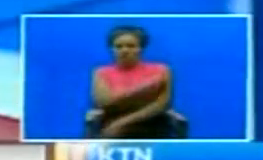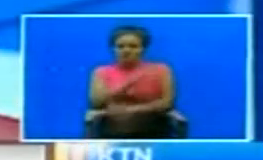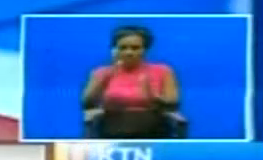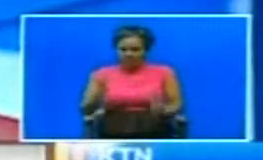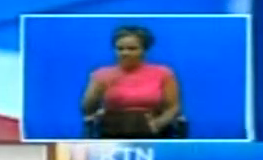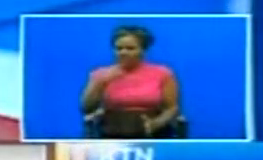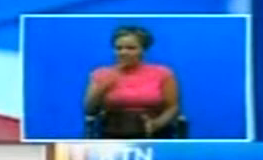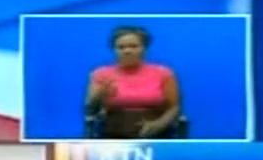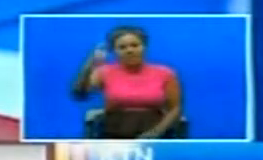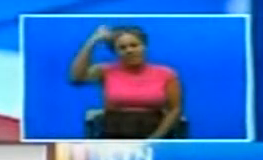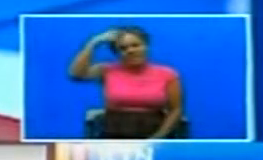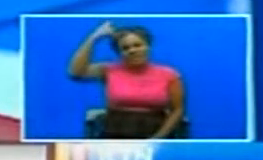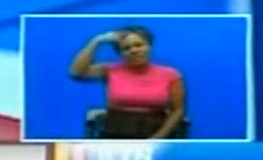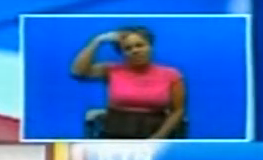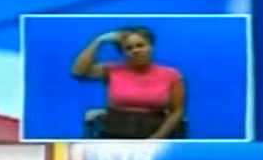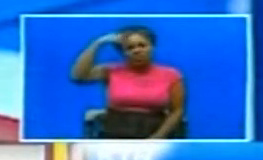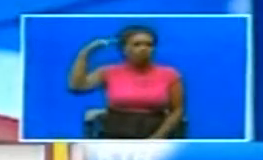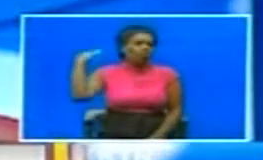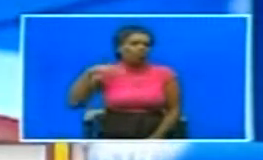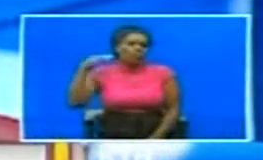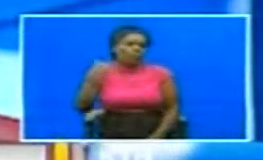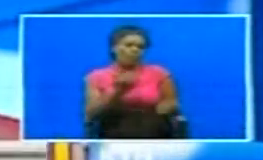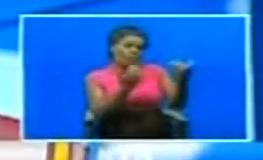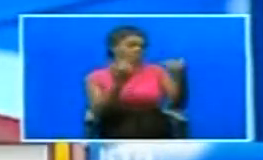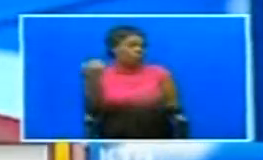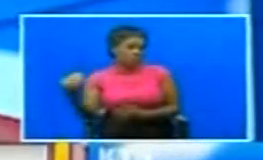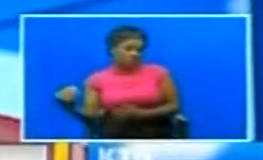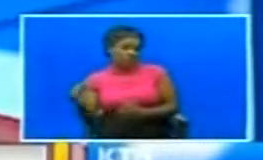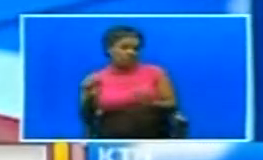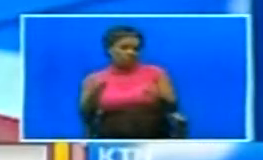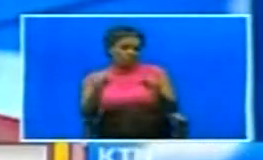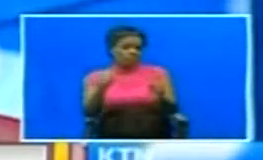is an intellectual robber. We hope some of these children can get help.